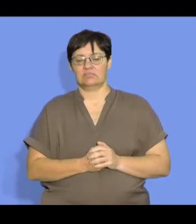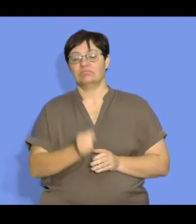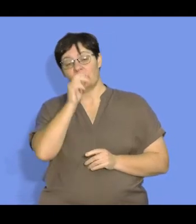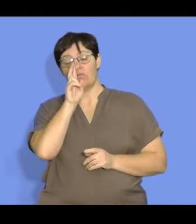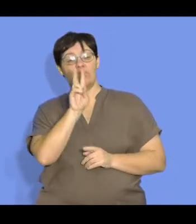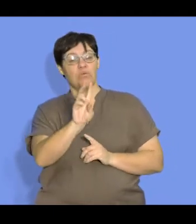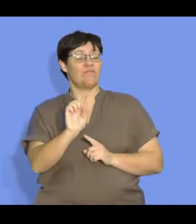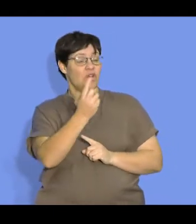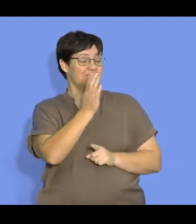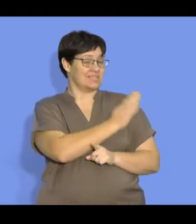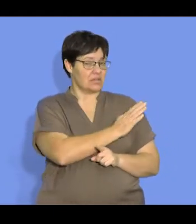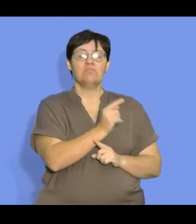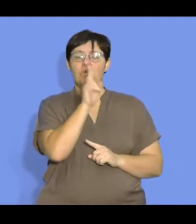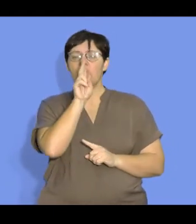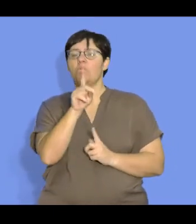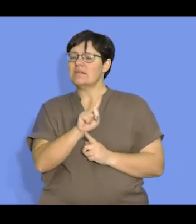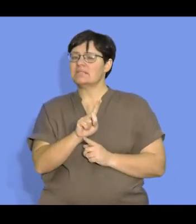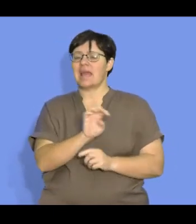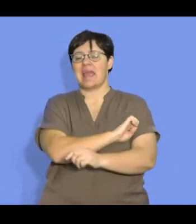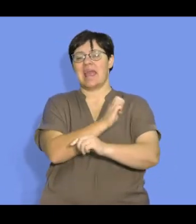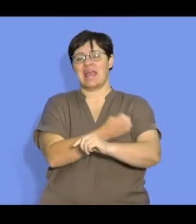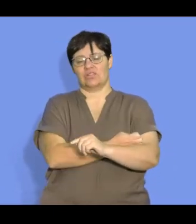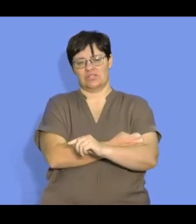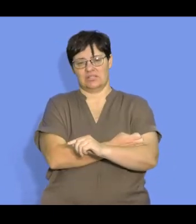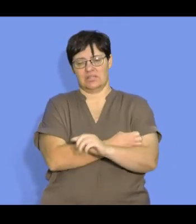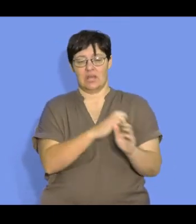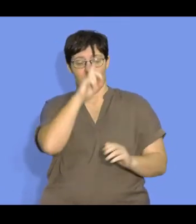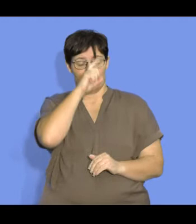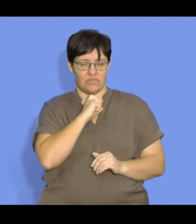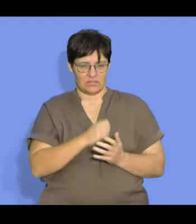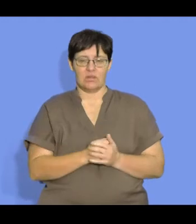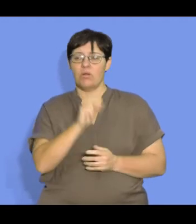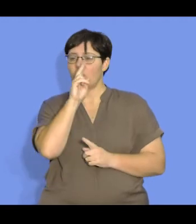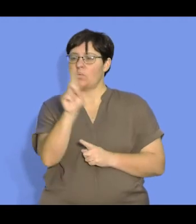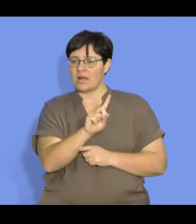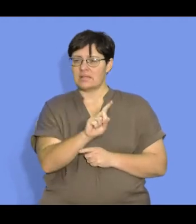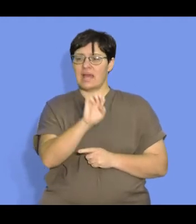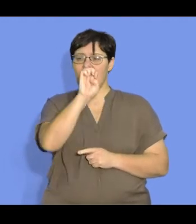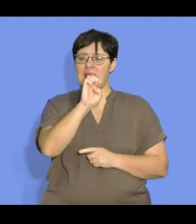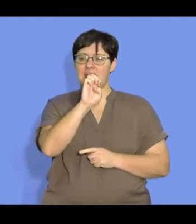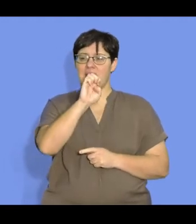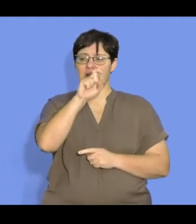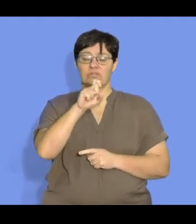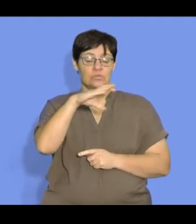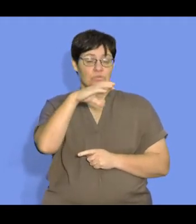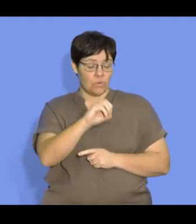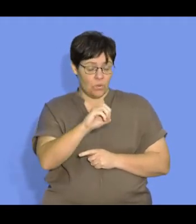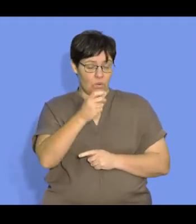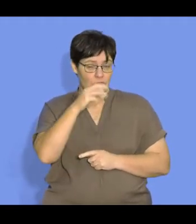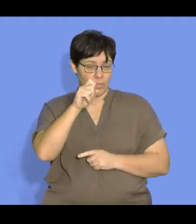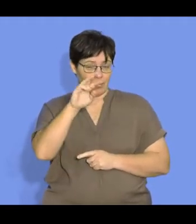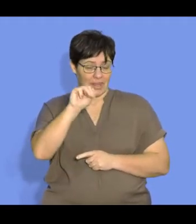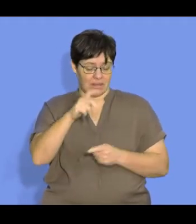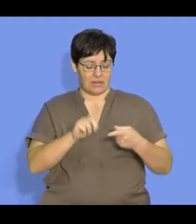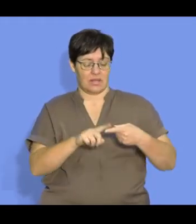looked at the energy profile graphs. We looked at exo and endothermic reactions and the graphs. And we also looked